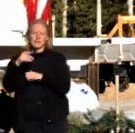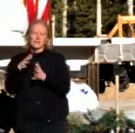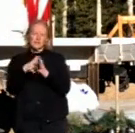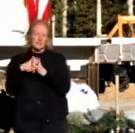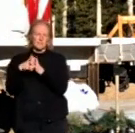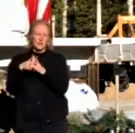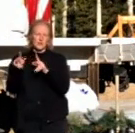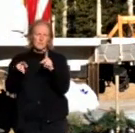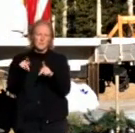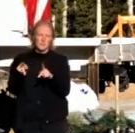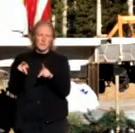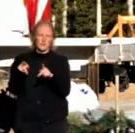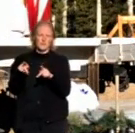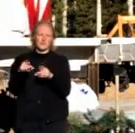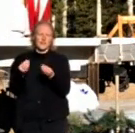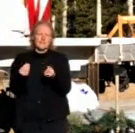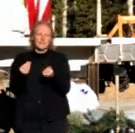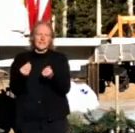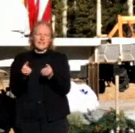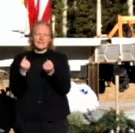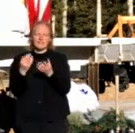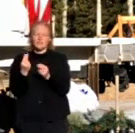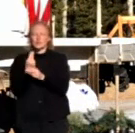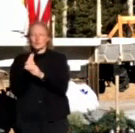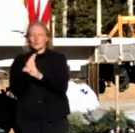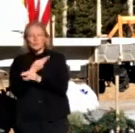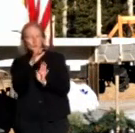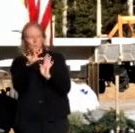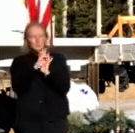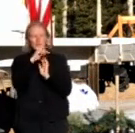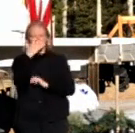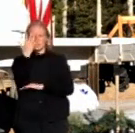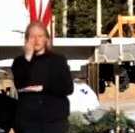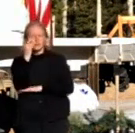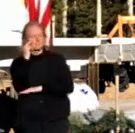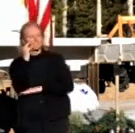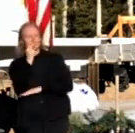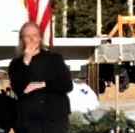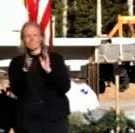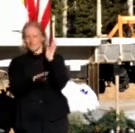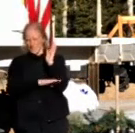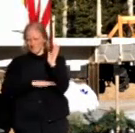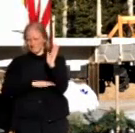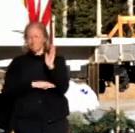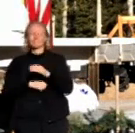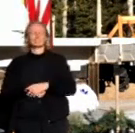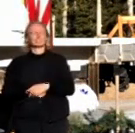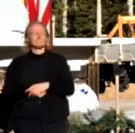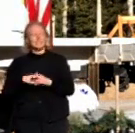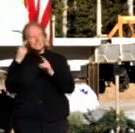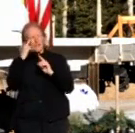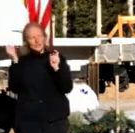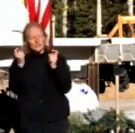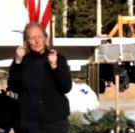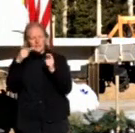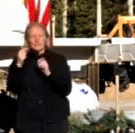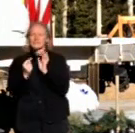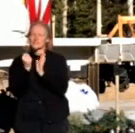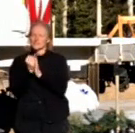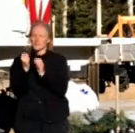on the land of many uses, to select this tree and help cut it. It's an honor to celebrate this time of year and to give